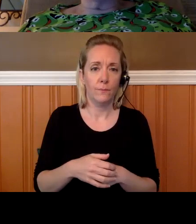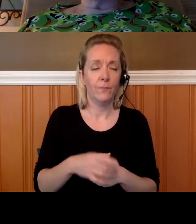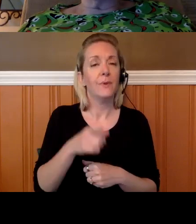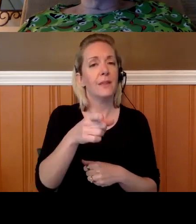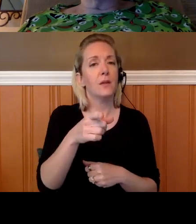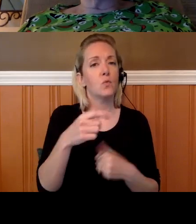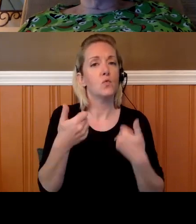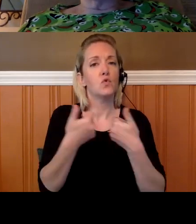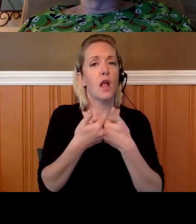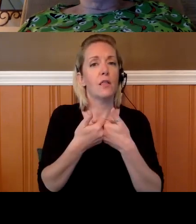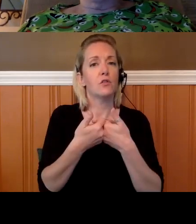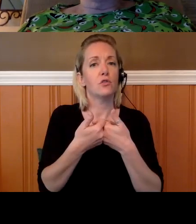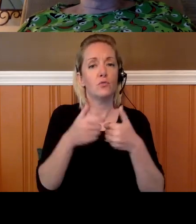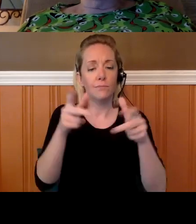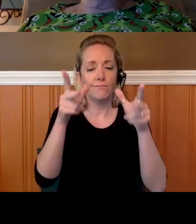hardest to interpret.